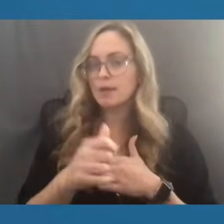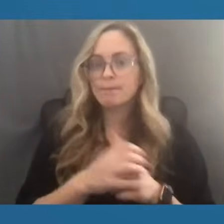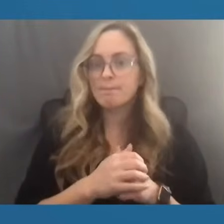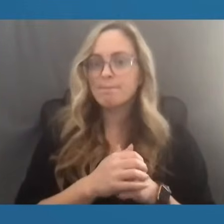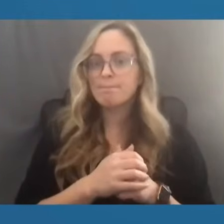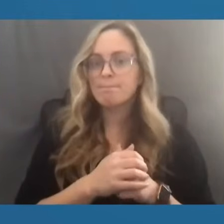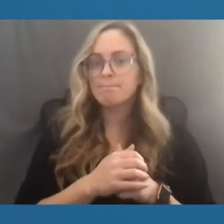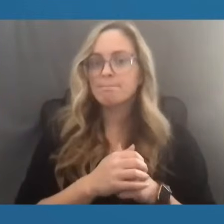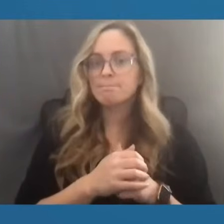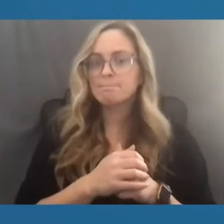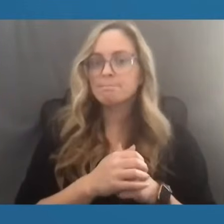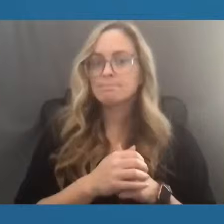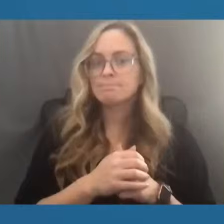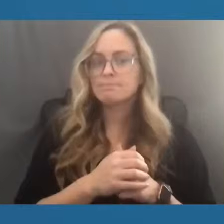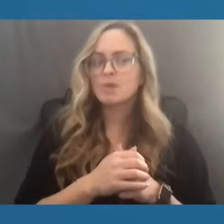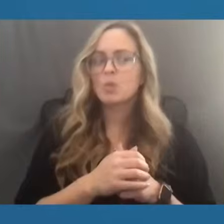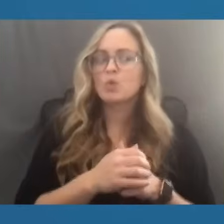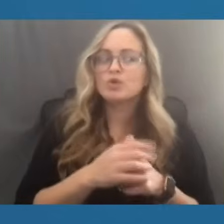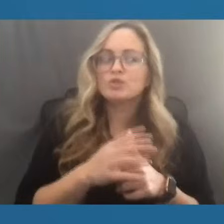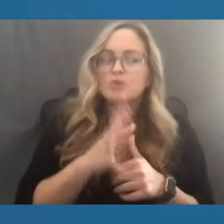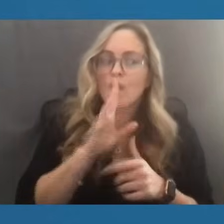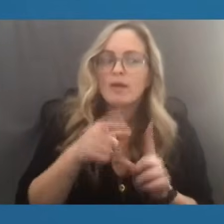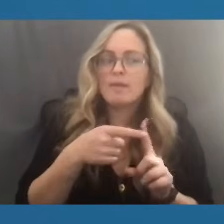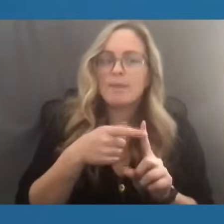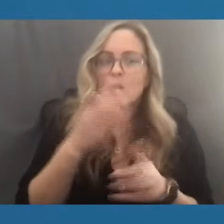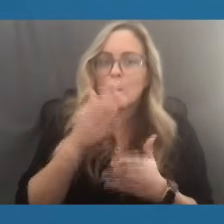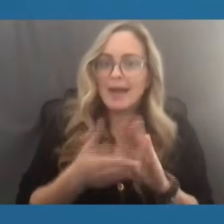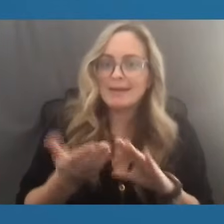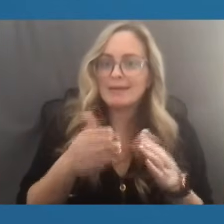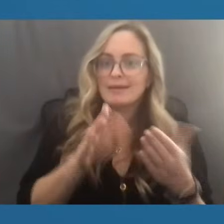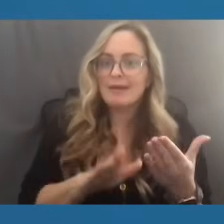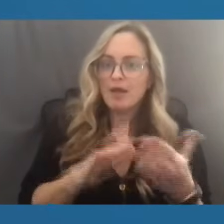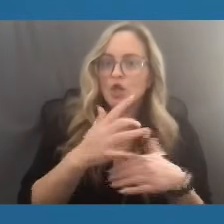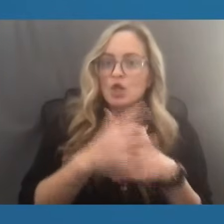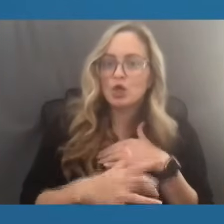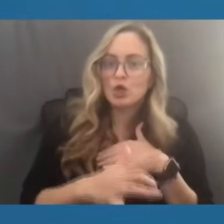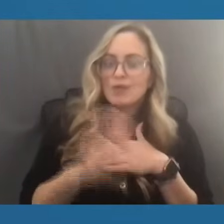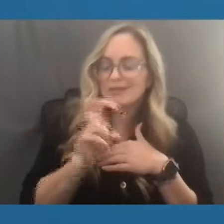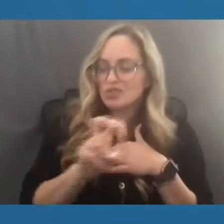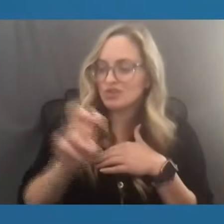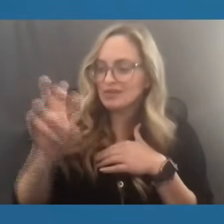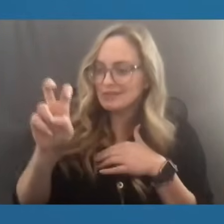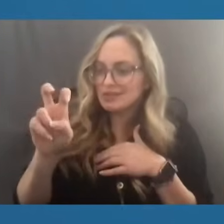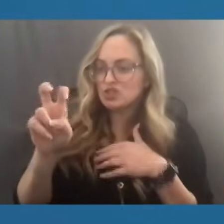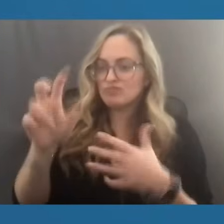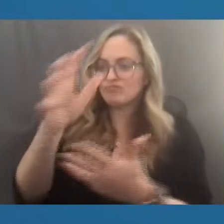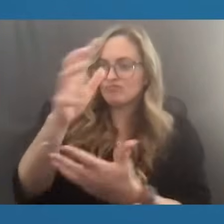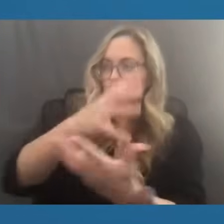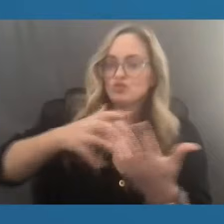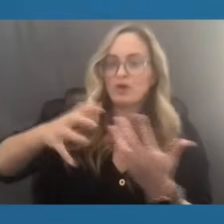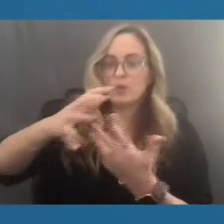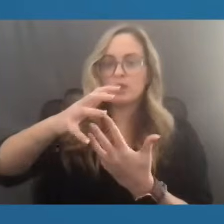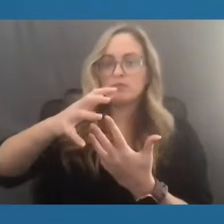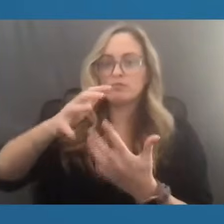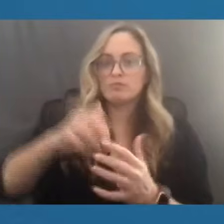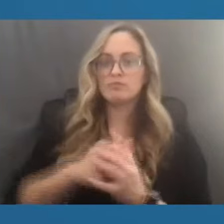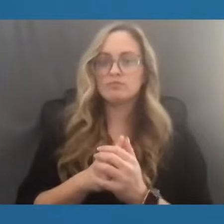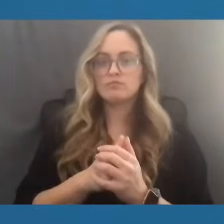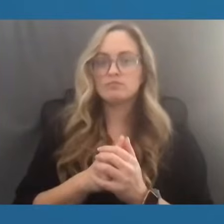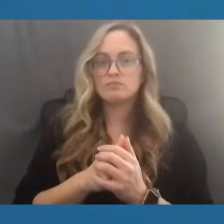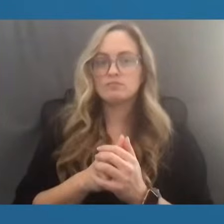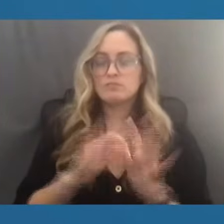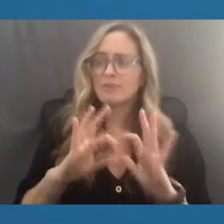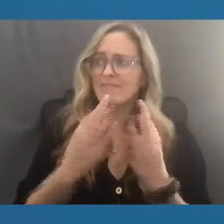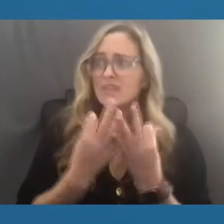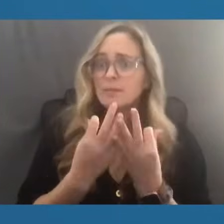ending dying early. And so people can transition, surrounded by